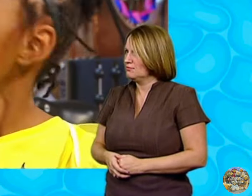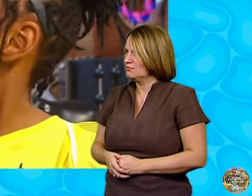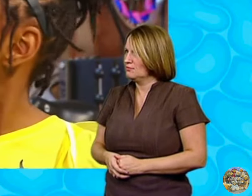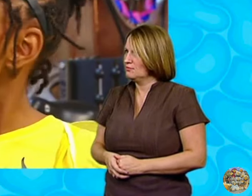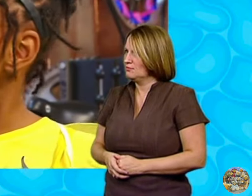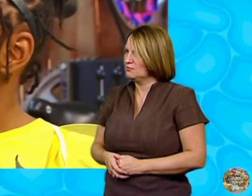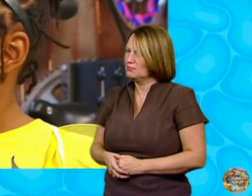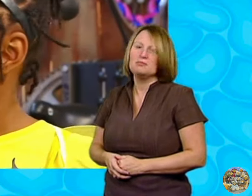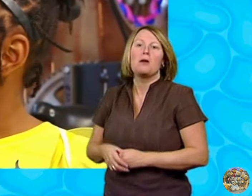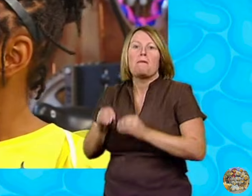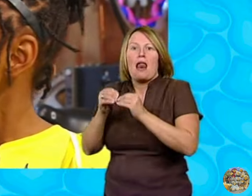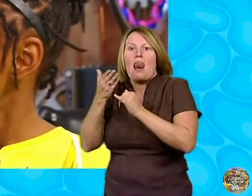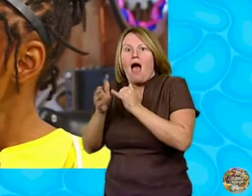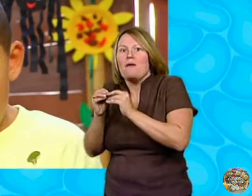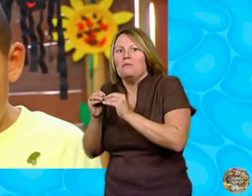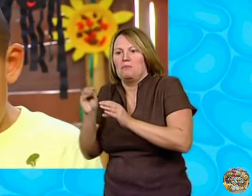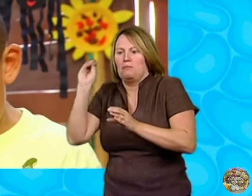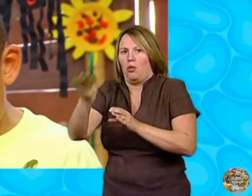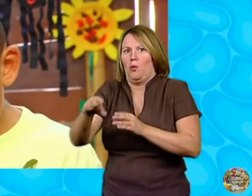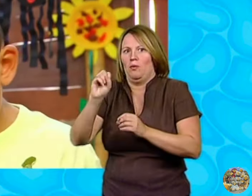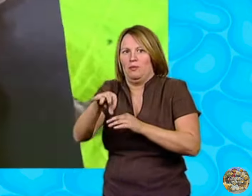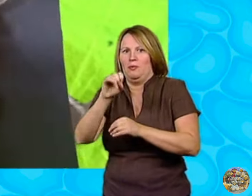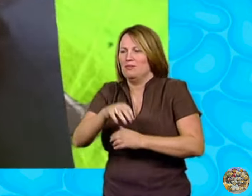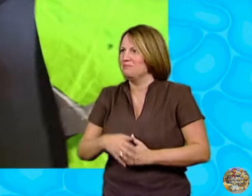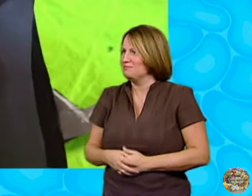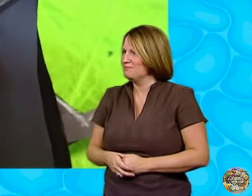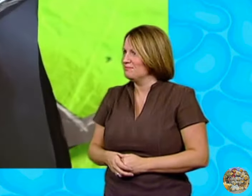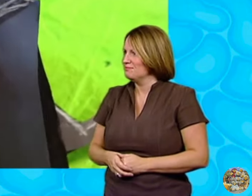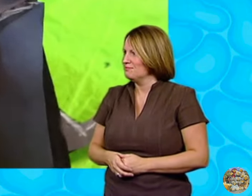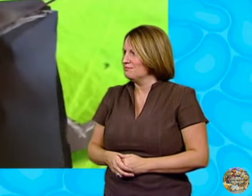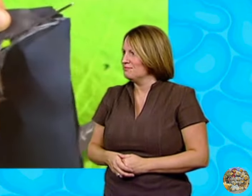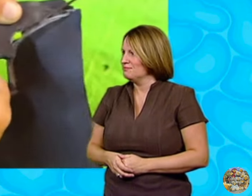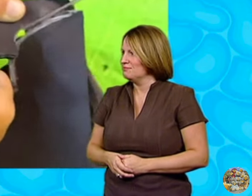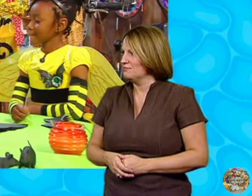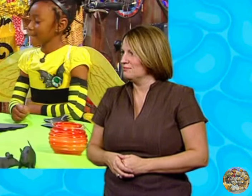We can put the spare bits in the recycle bin. Okay, Kat.